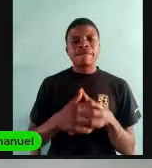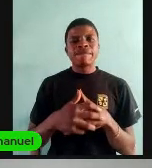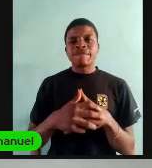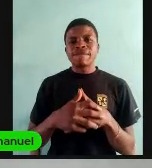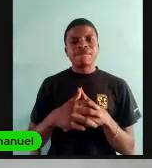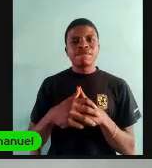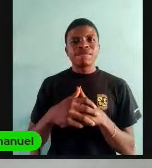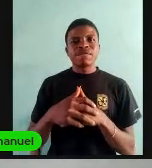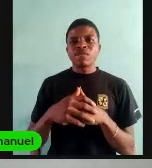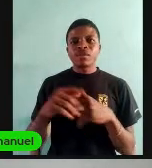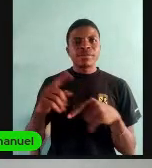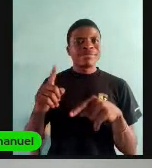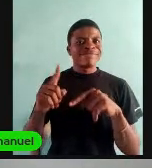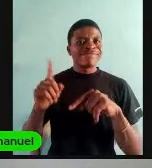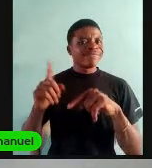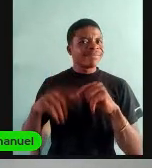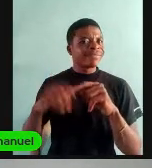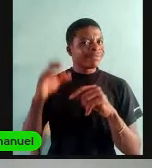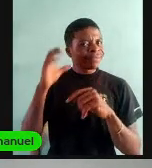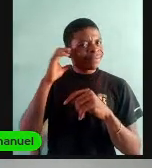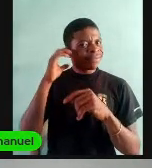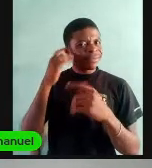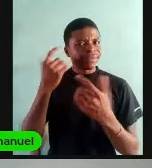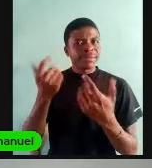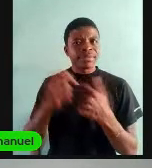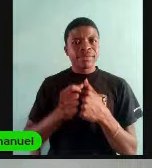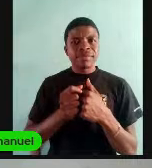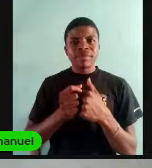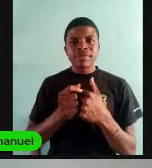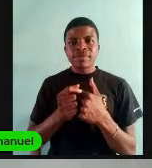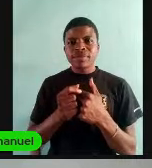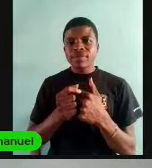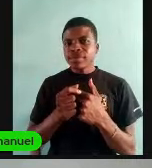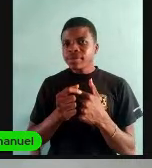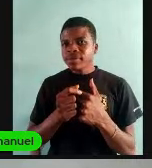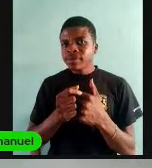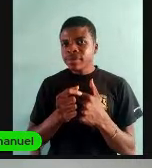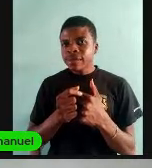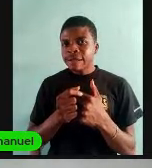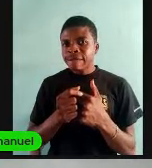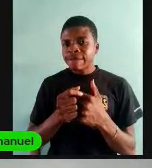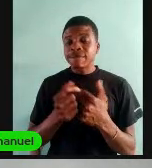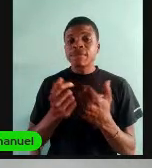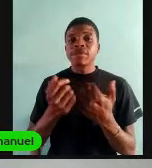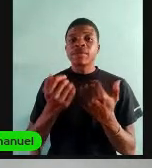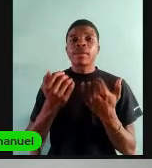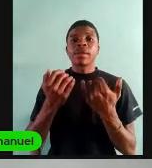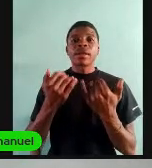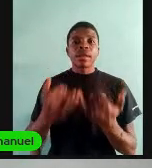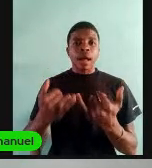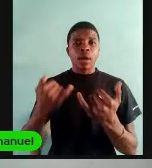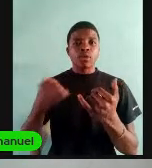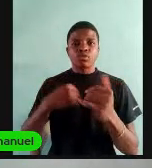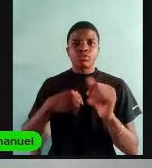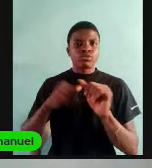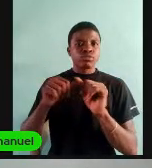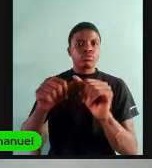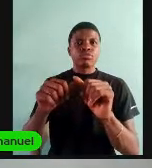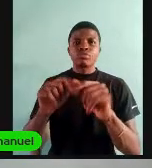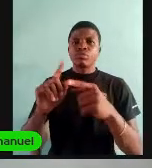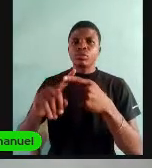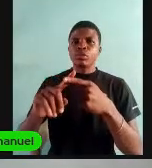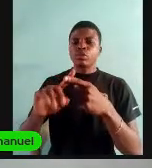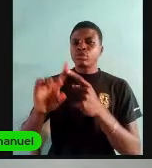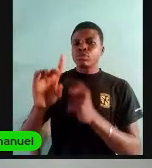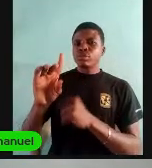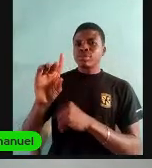cross-platform technology. Okay, so now we move into data science. So we'll talk about we analyze and gain